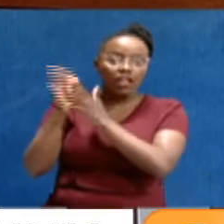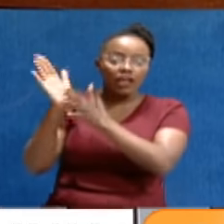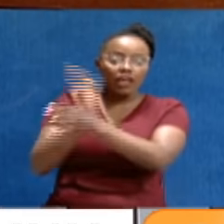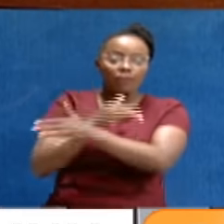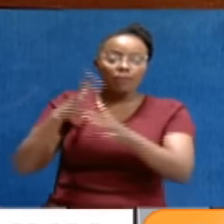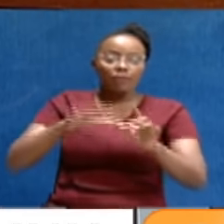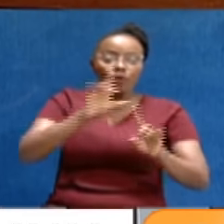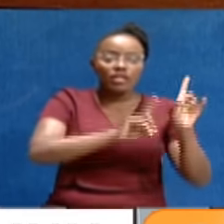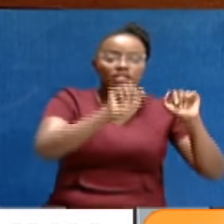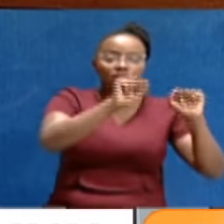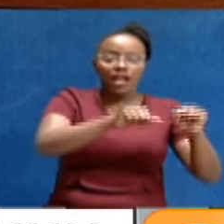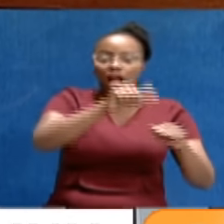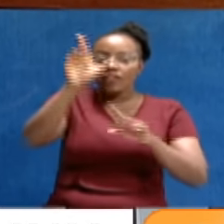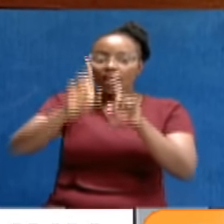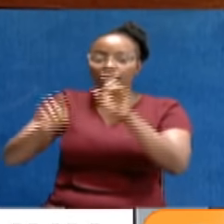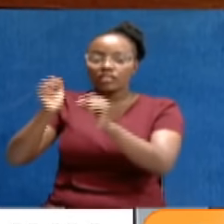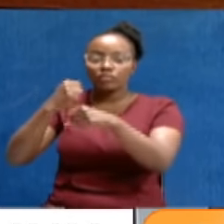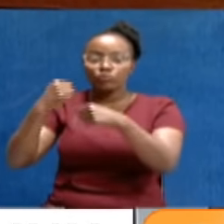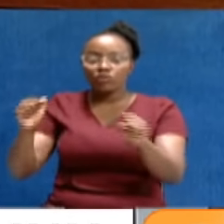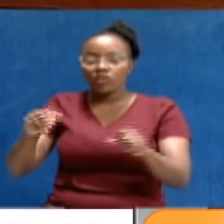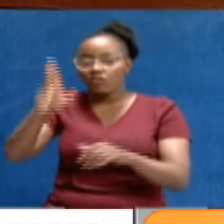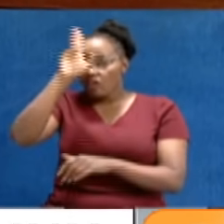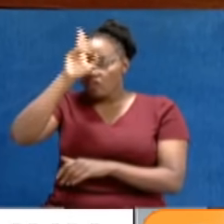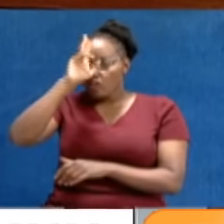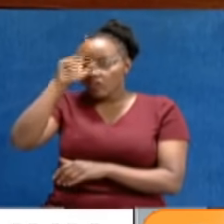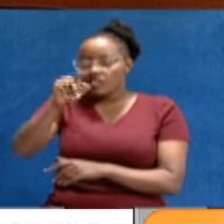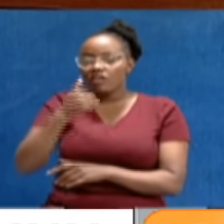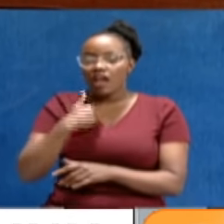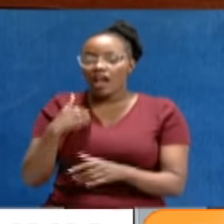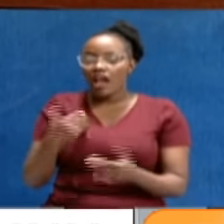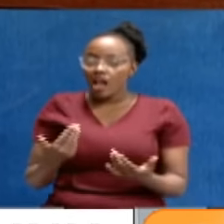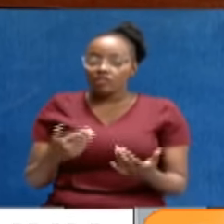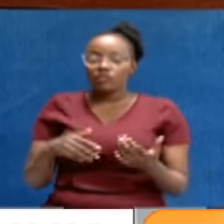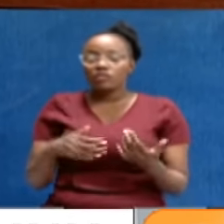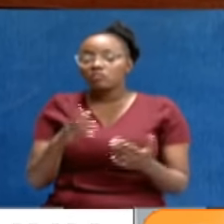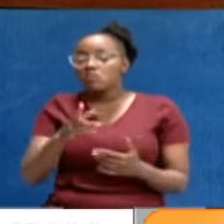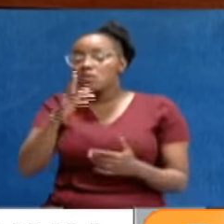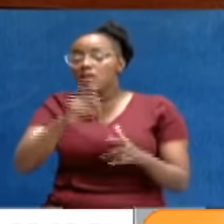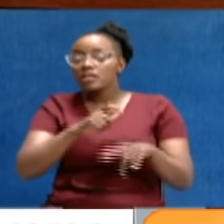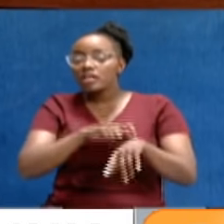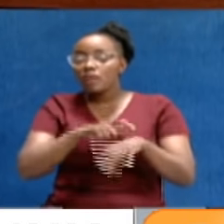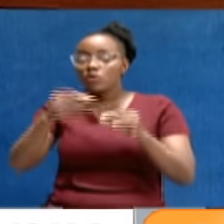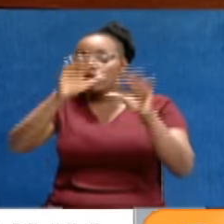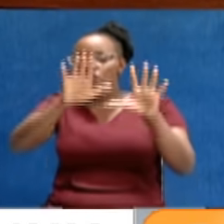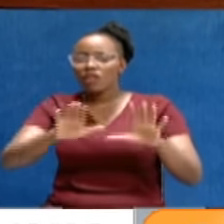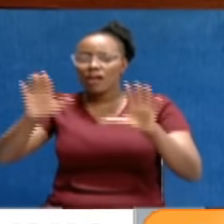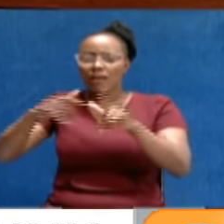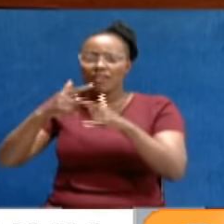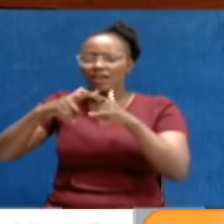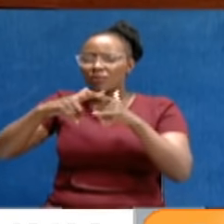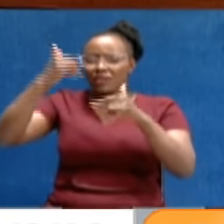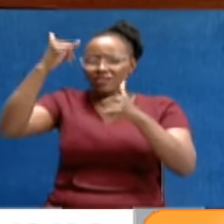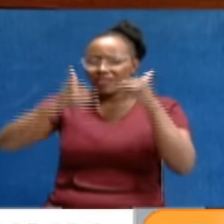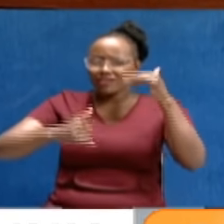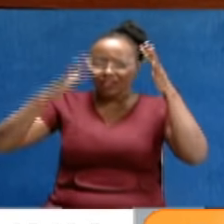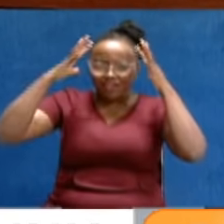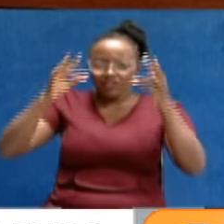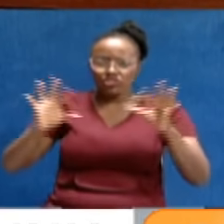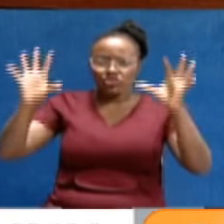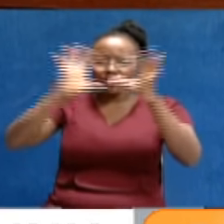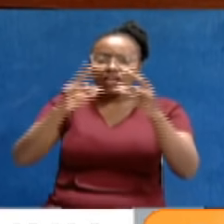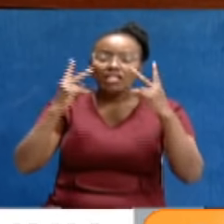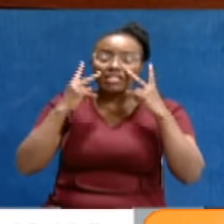some people can dance, others cannot dance. The police are released on some teams when we go to campaign. Eventually we decided to then